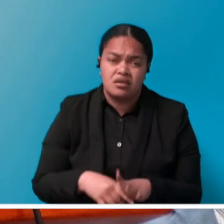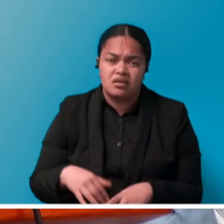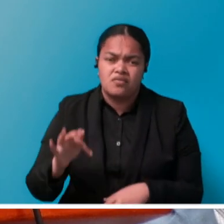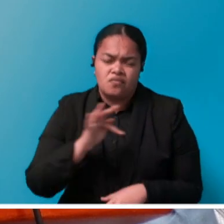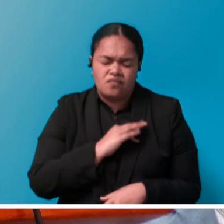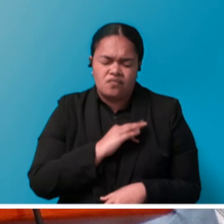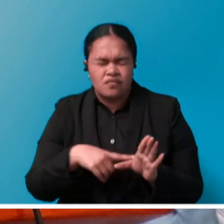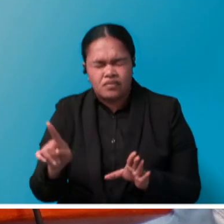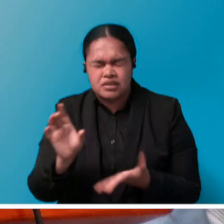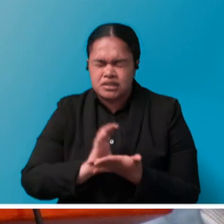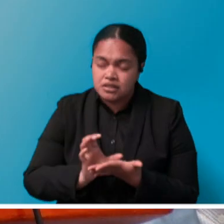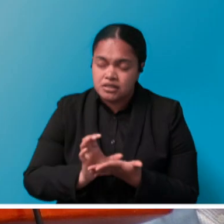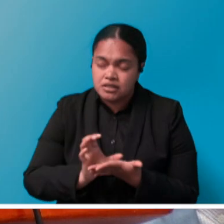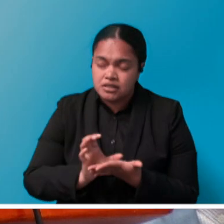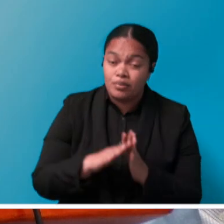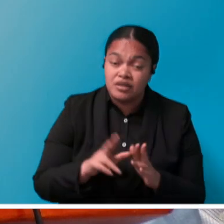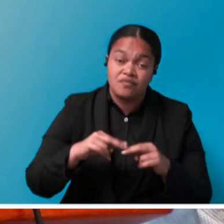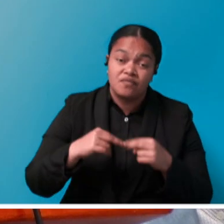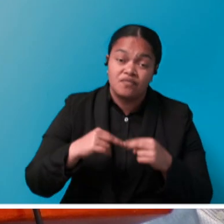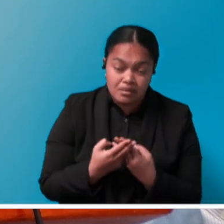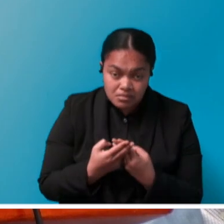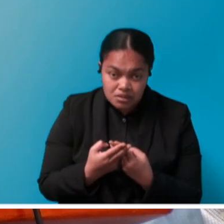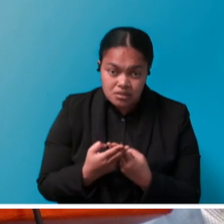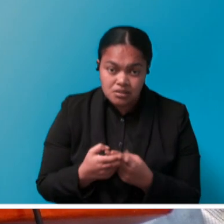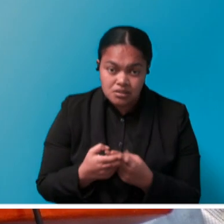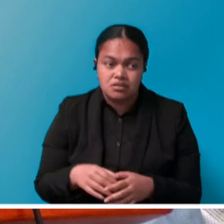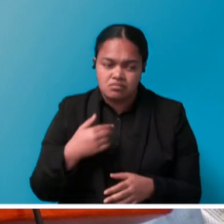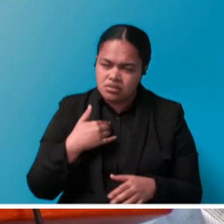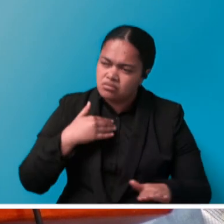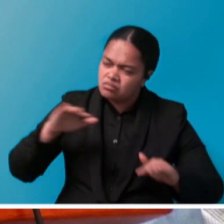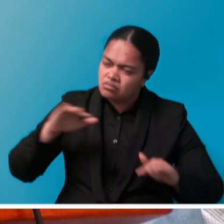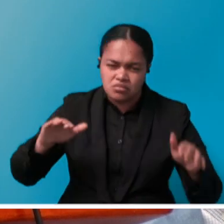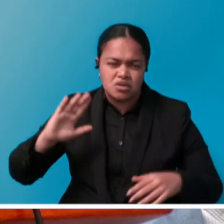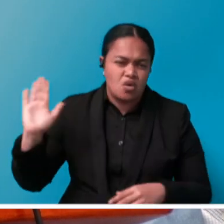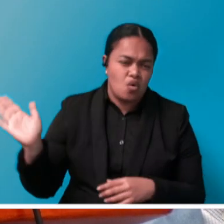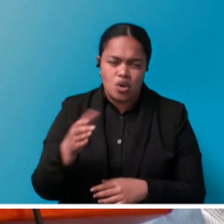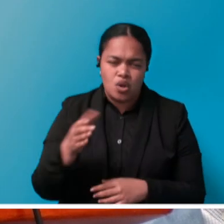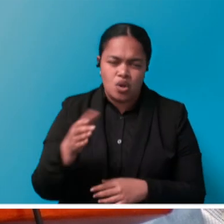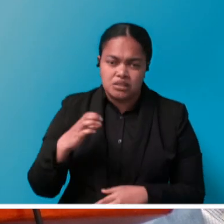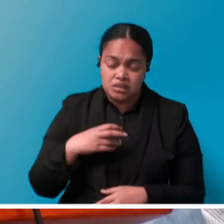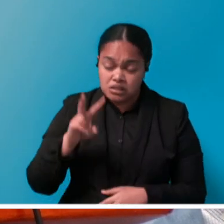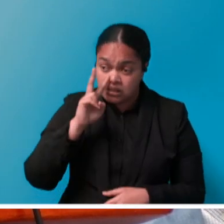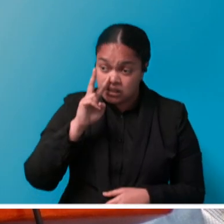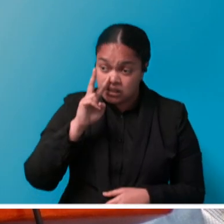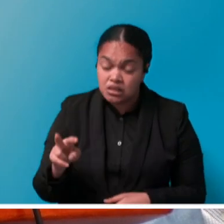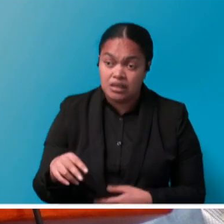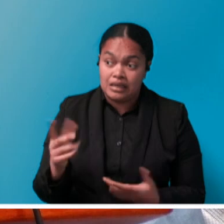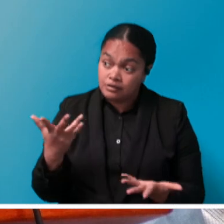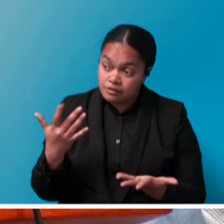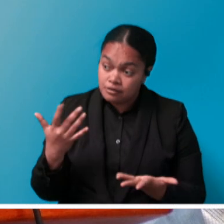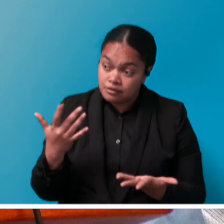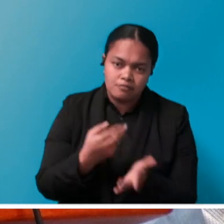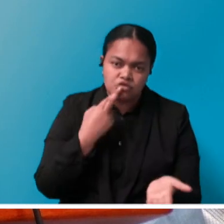leaders, civil servants, family elders. I'm calling on every citizen to act with urgency to protect our children. Let